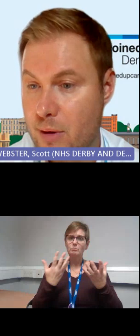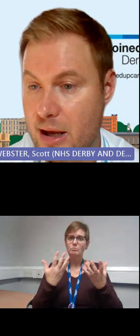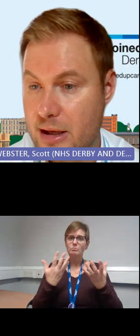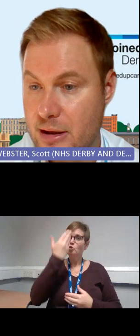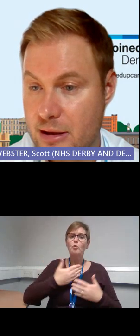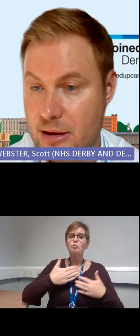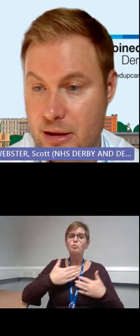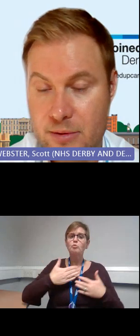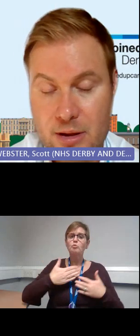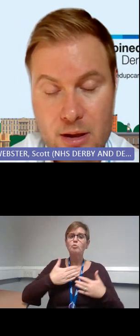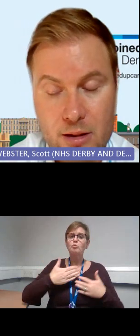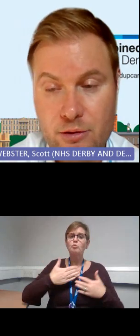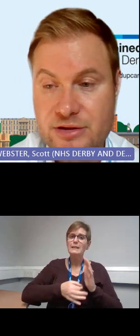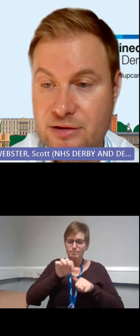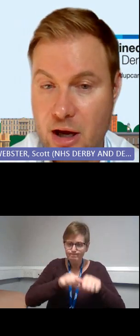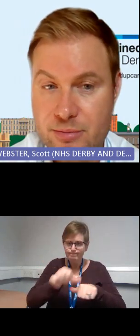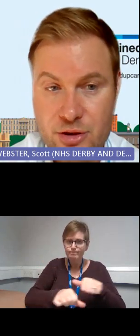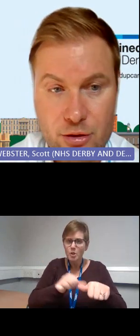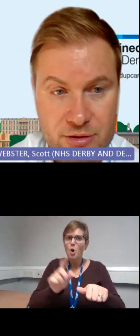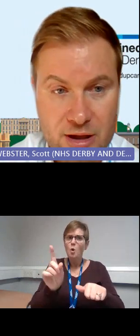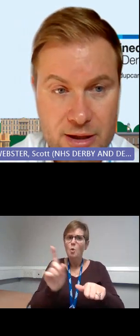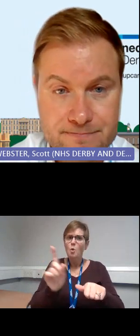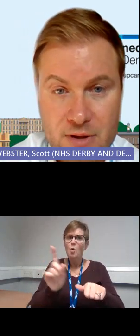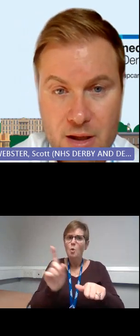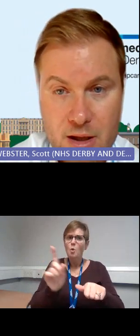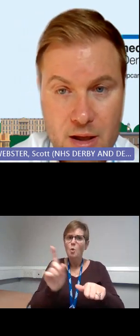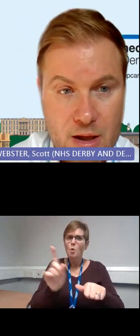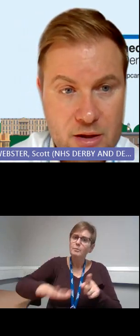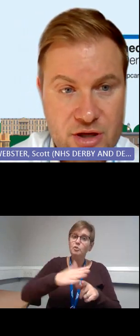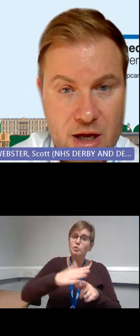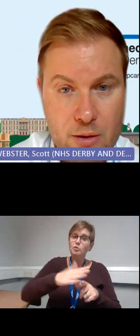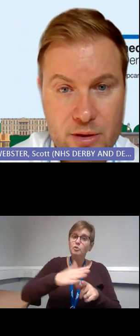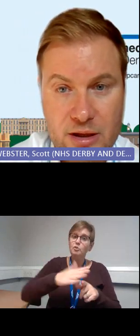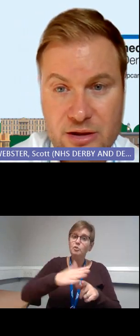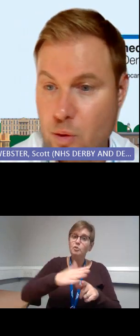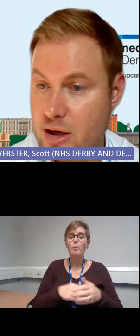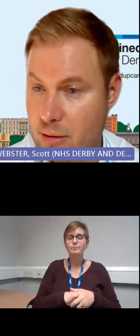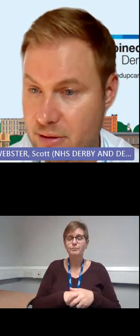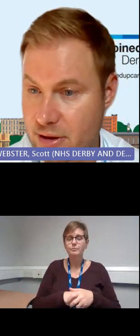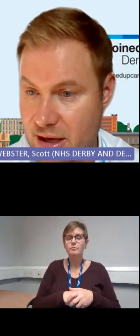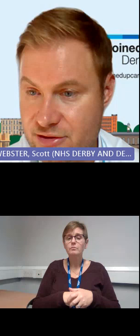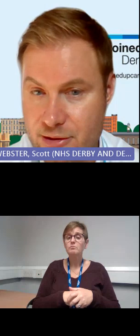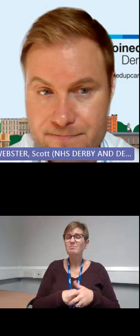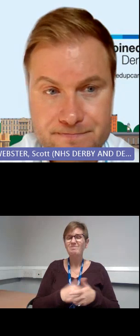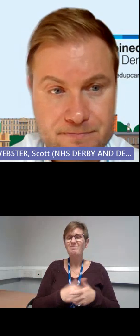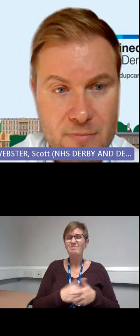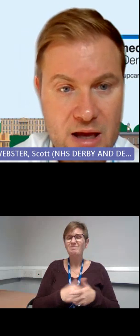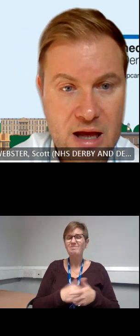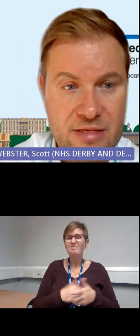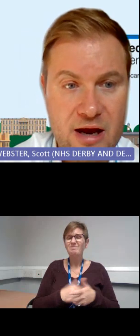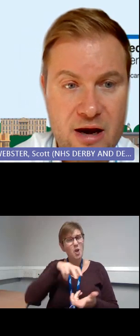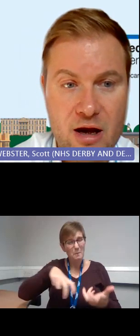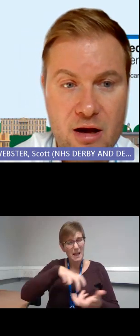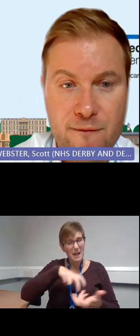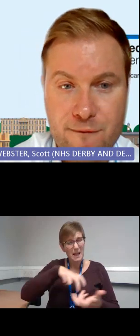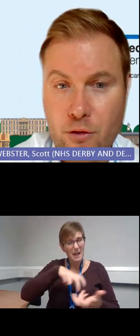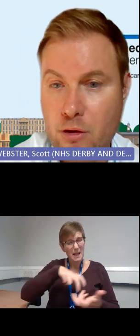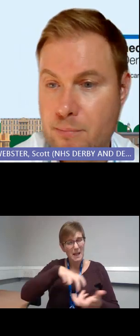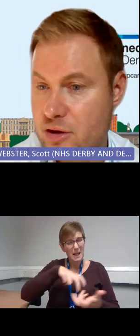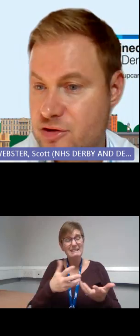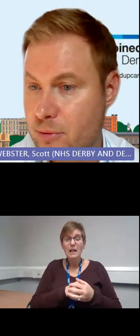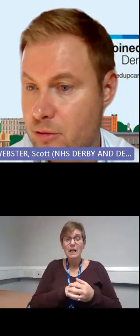rehabilitation pathway looks in Derbyshire currently. So it's quite complicated, and there